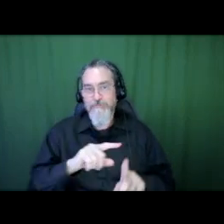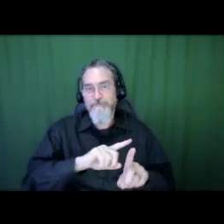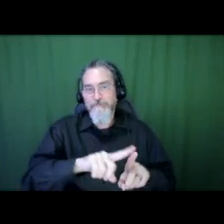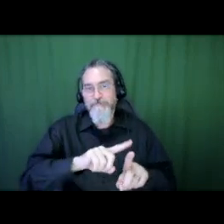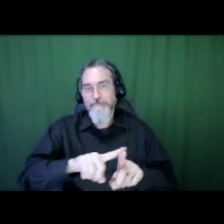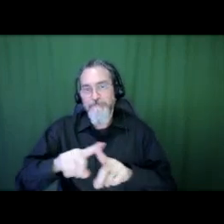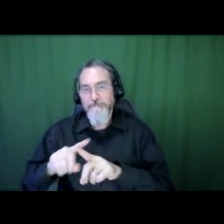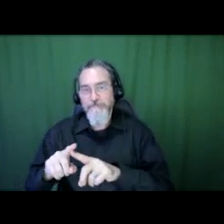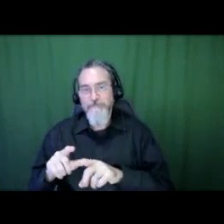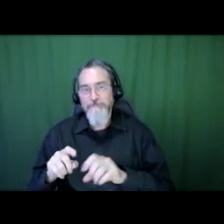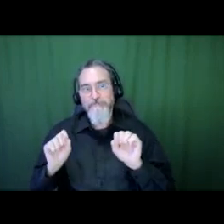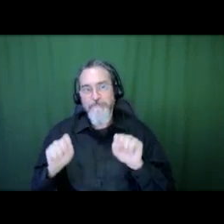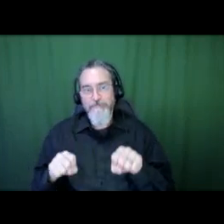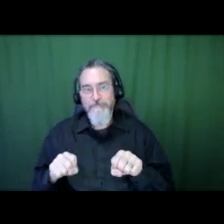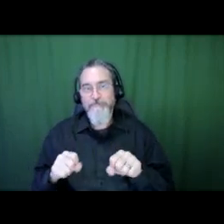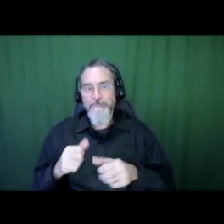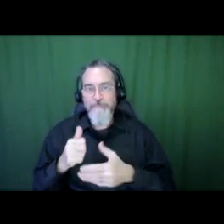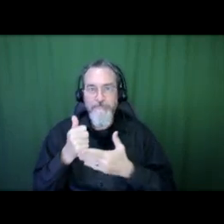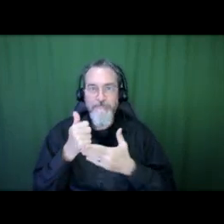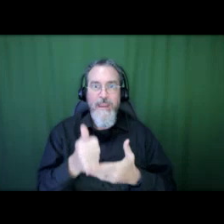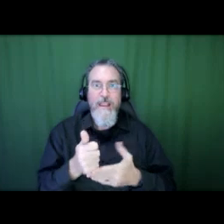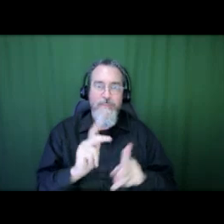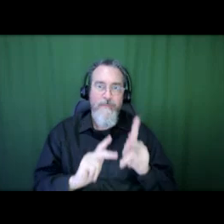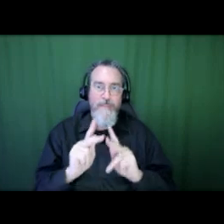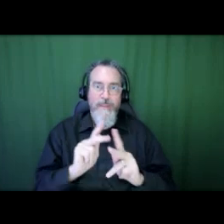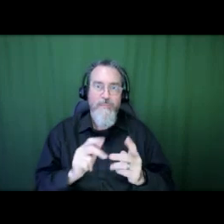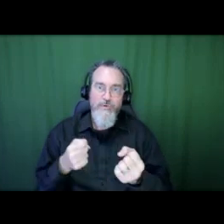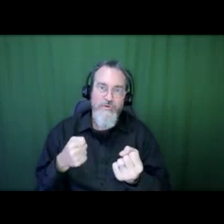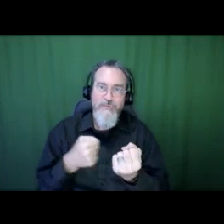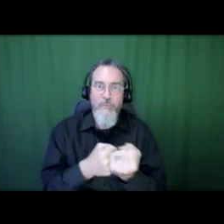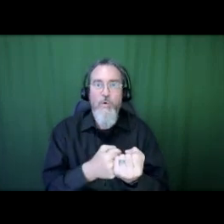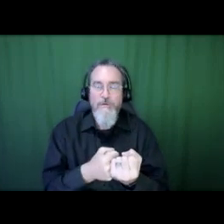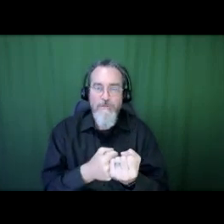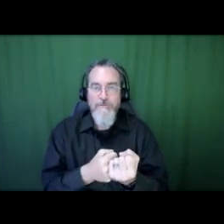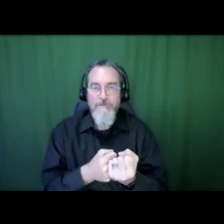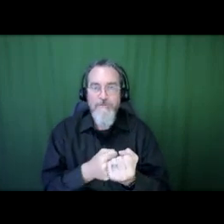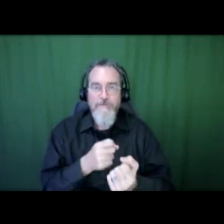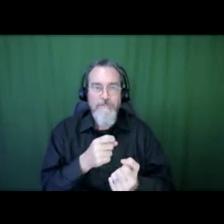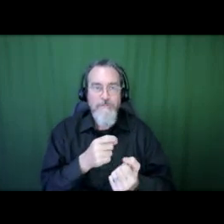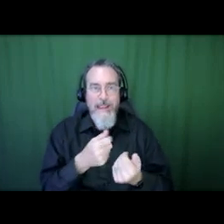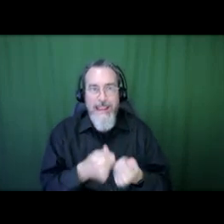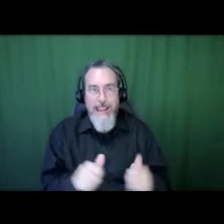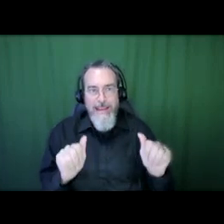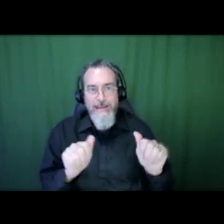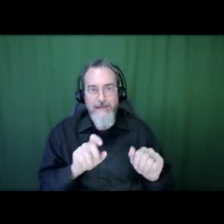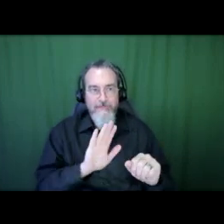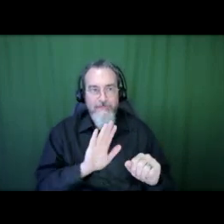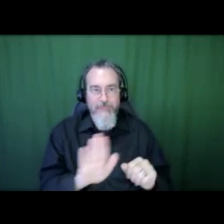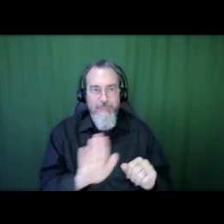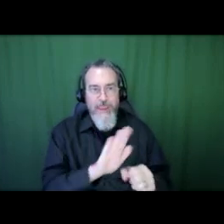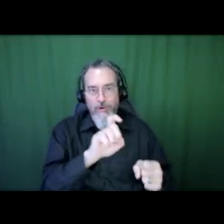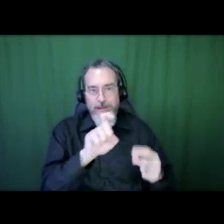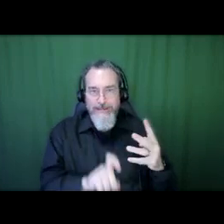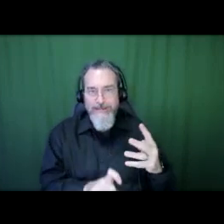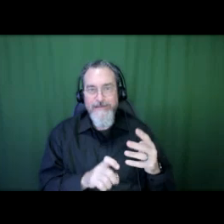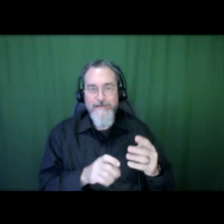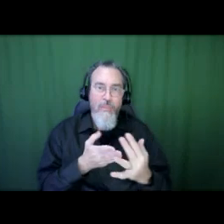participant life cycle, so that making sure that those supports and capital supports that they need are provided to them as they move through each cycle of